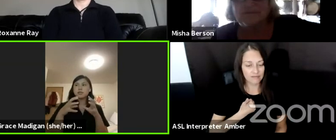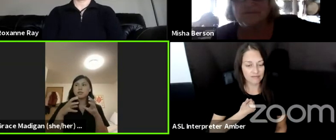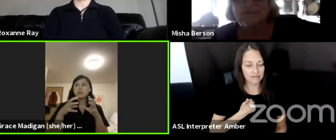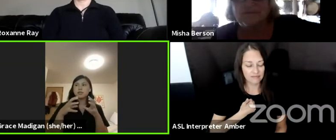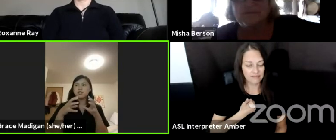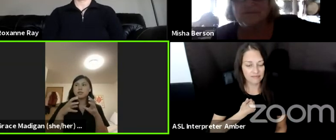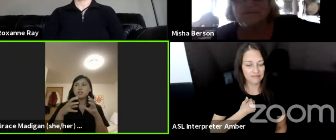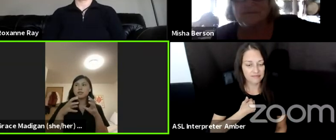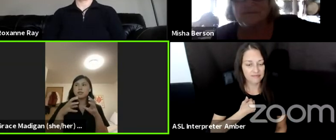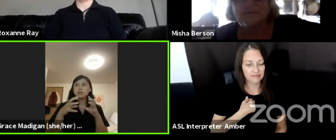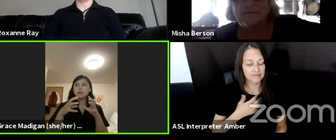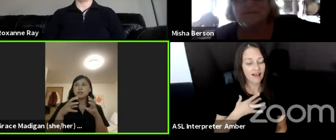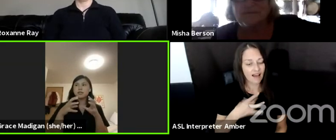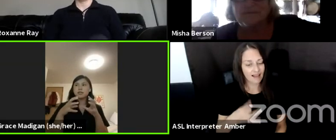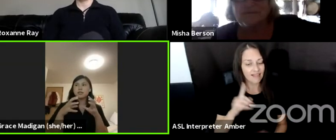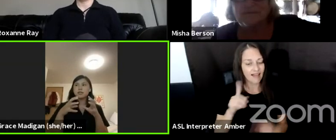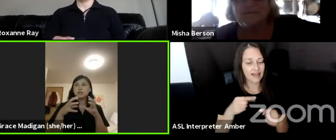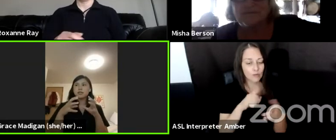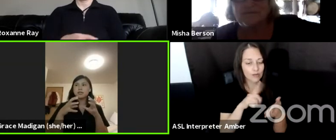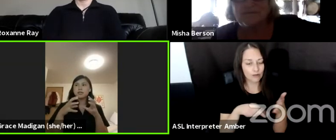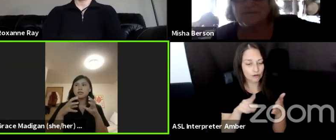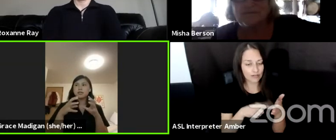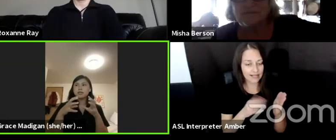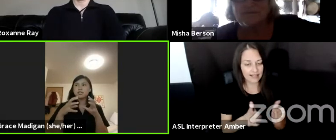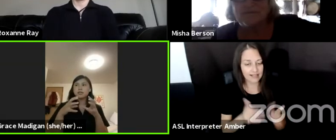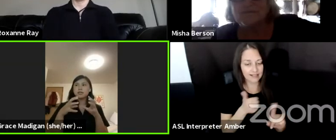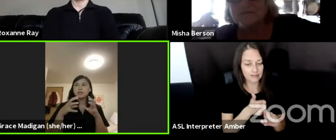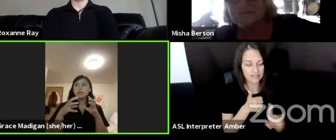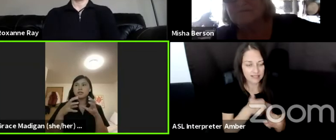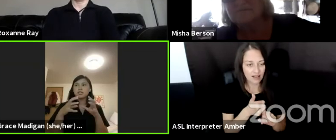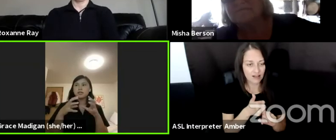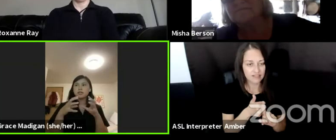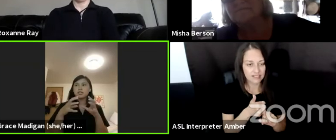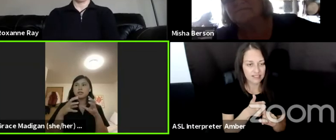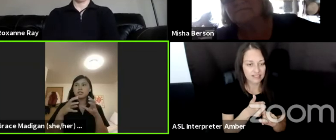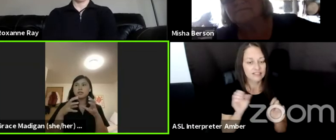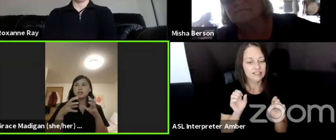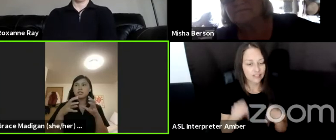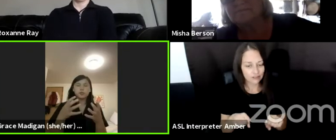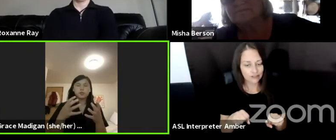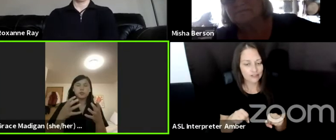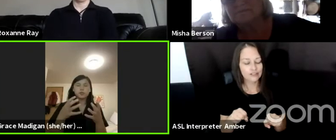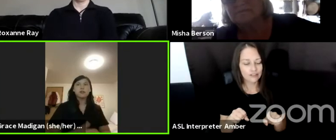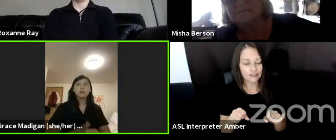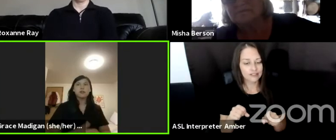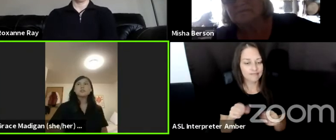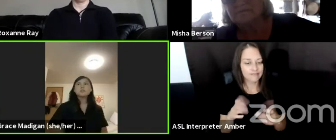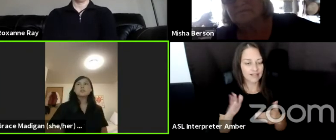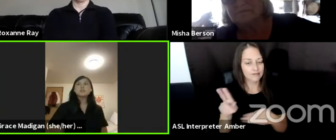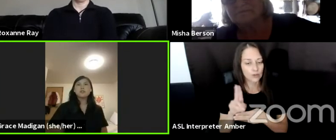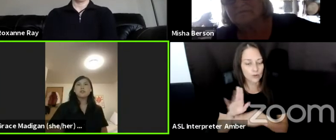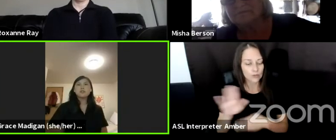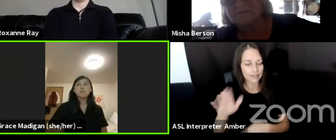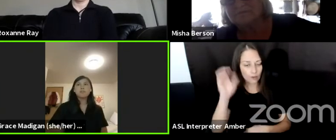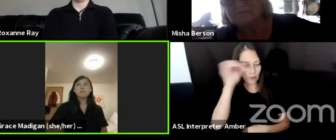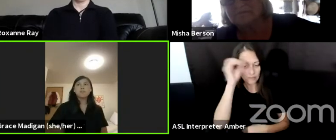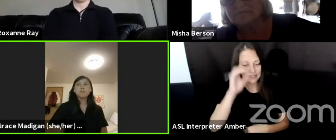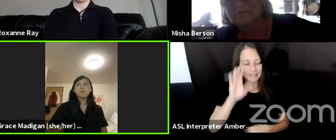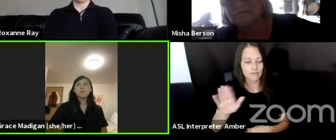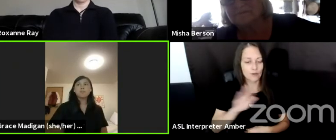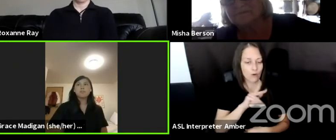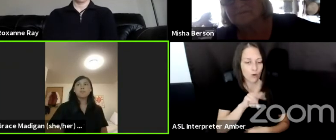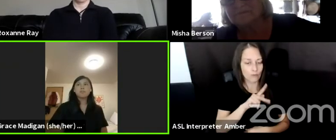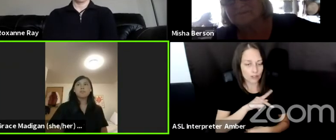like put, you know, imbue some of their own perspective and stuff. So, you know, I think part